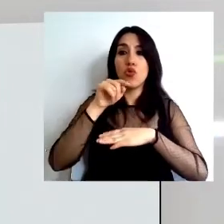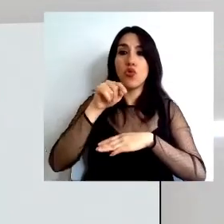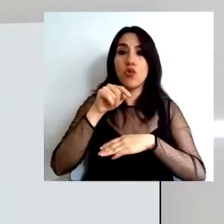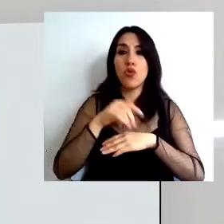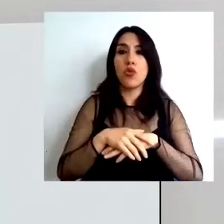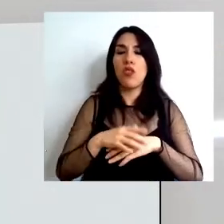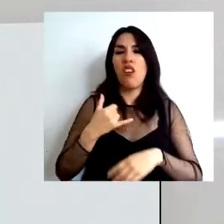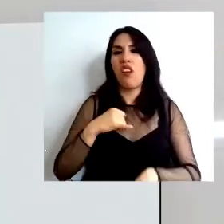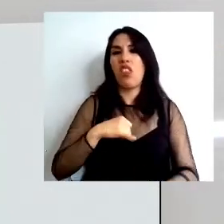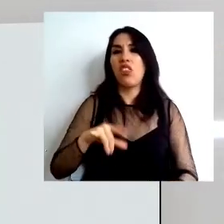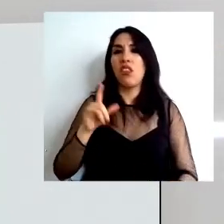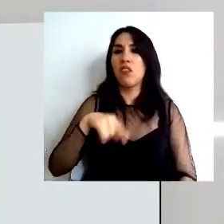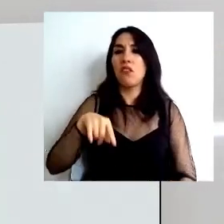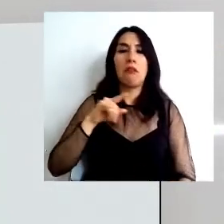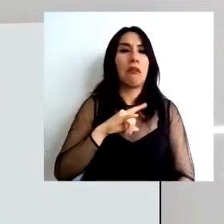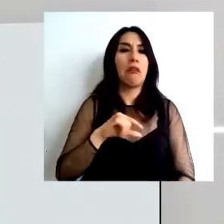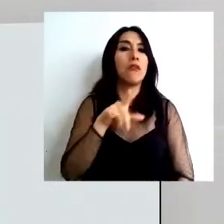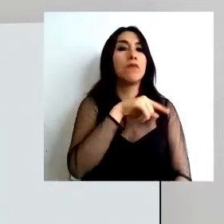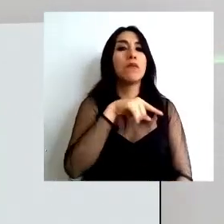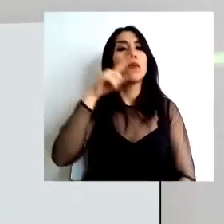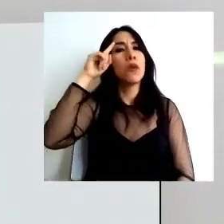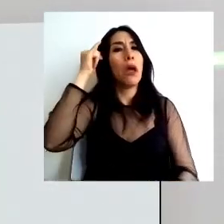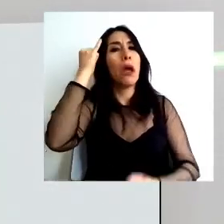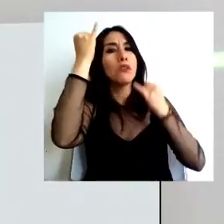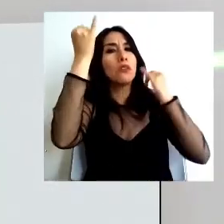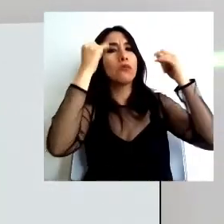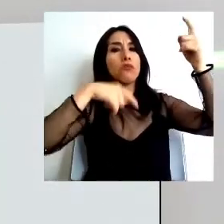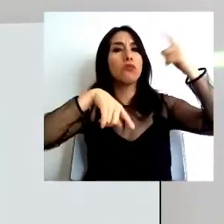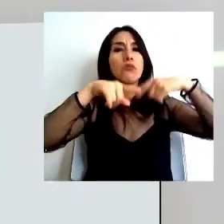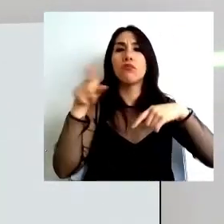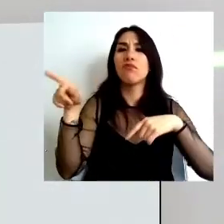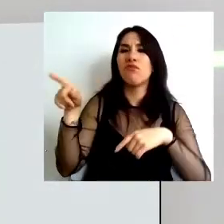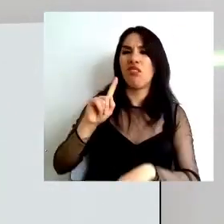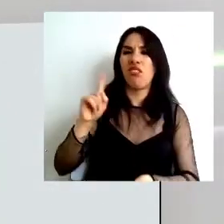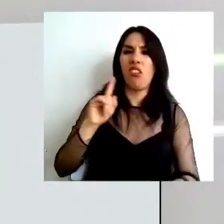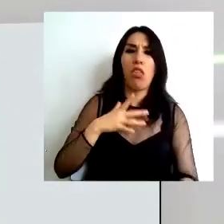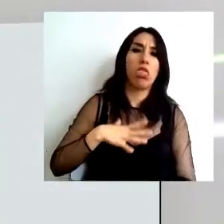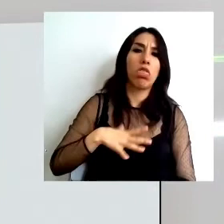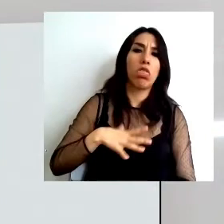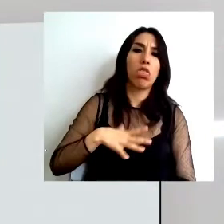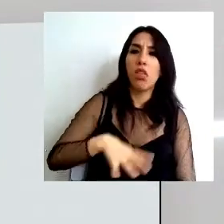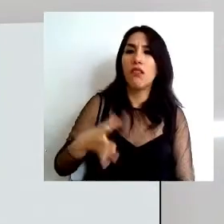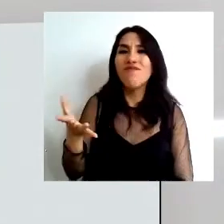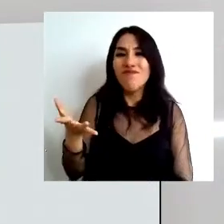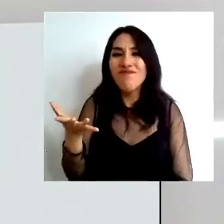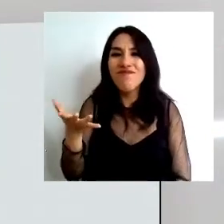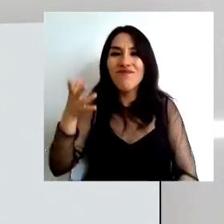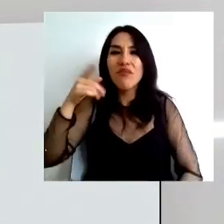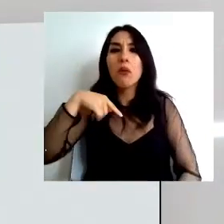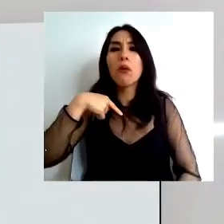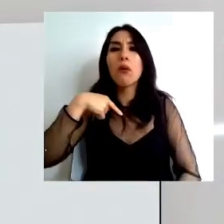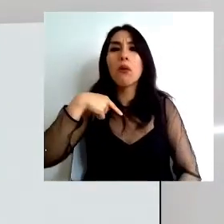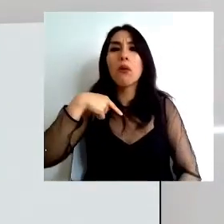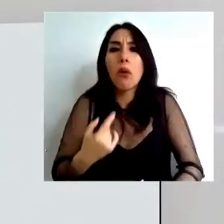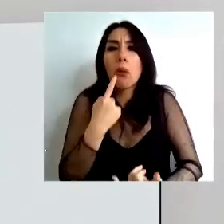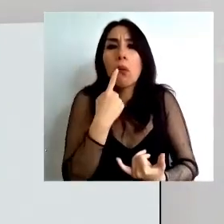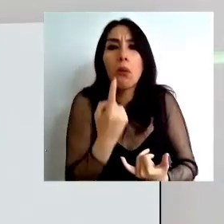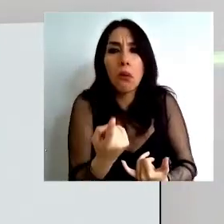I can say they feel committed. So our kind of service